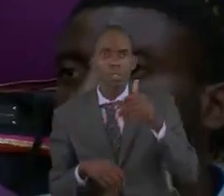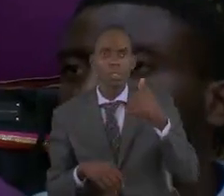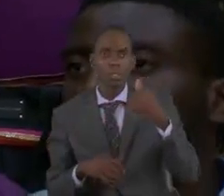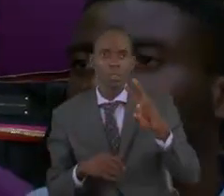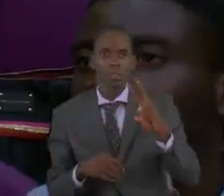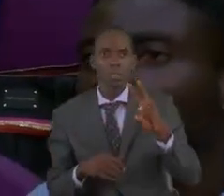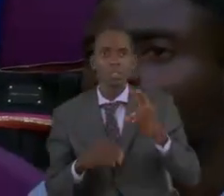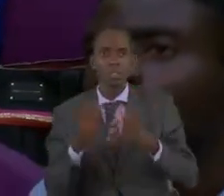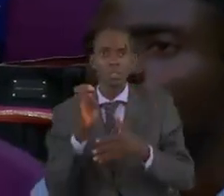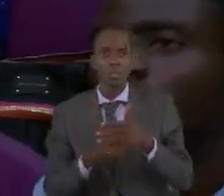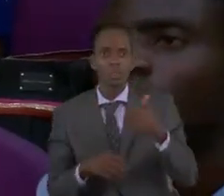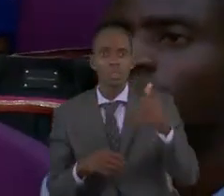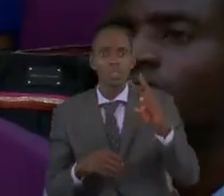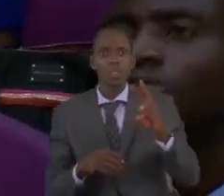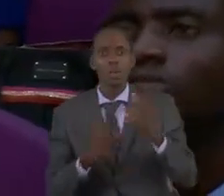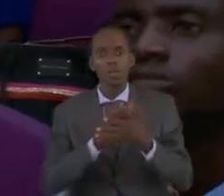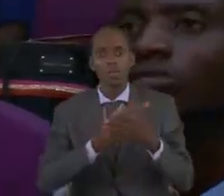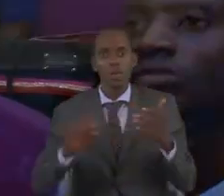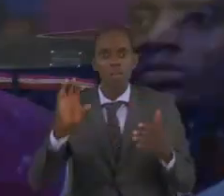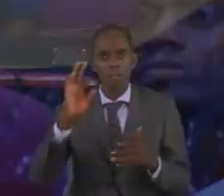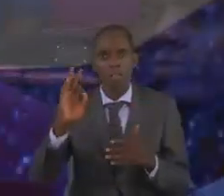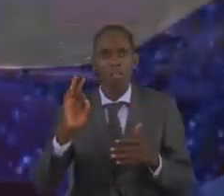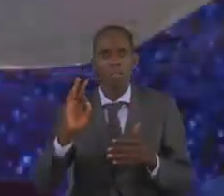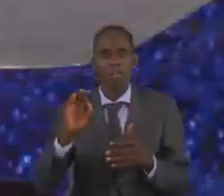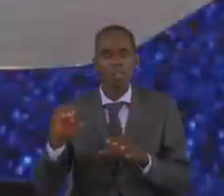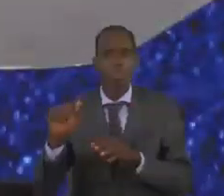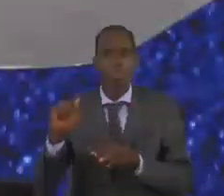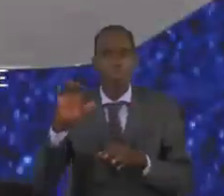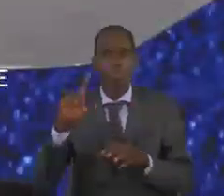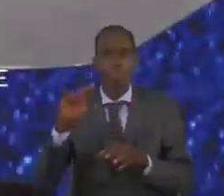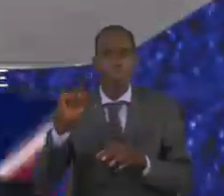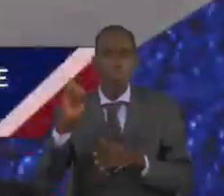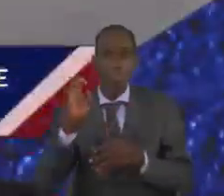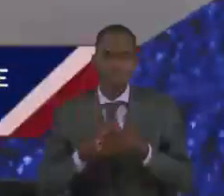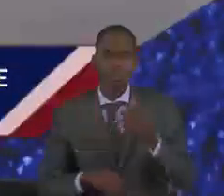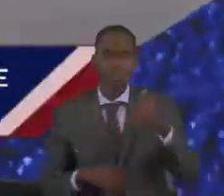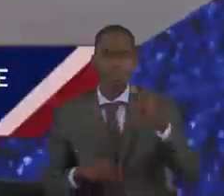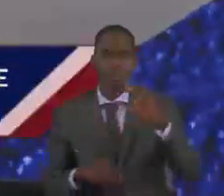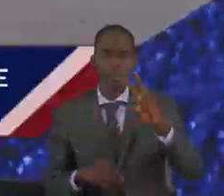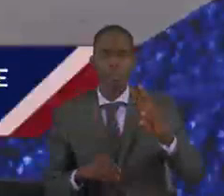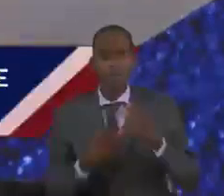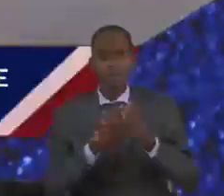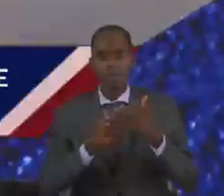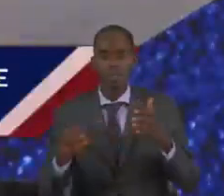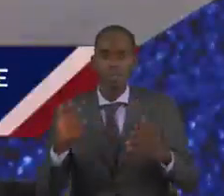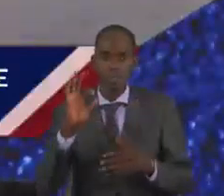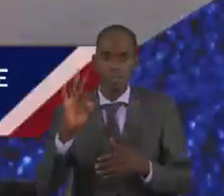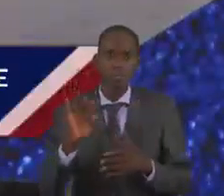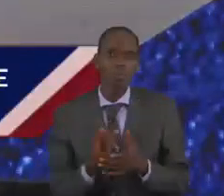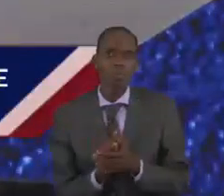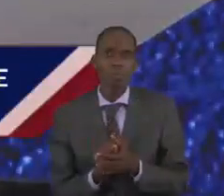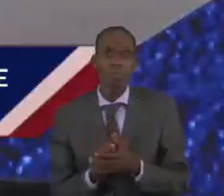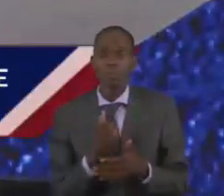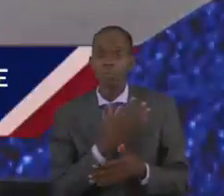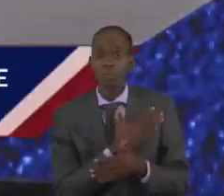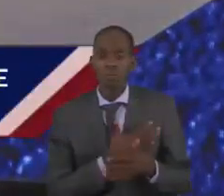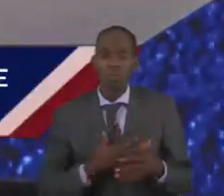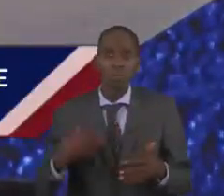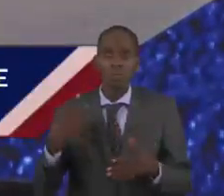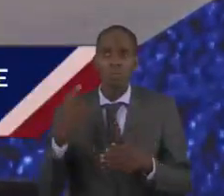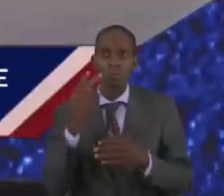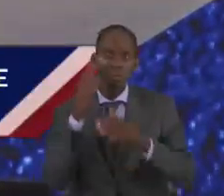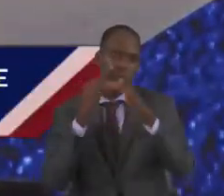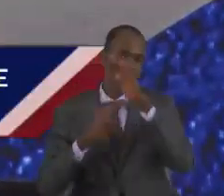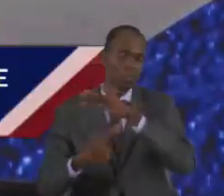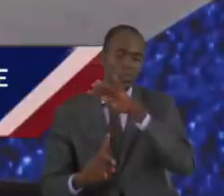16, reading from verse 9. Chapter 16, we're reading from verse 9. And a vision appeared